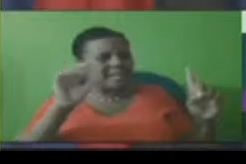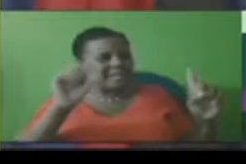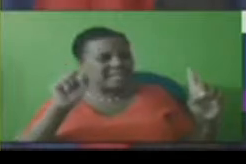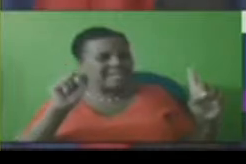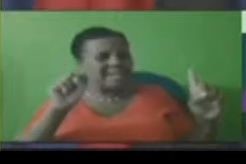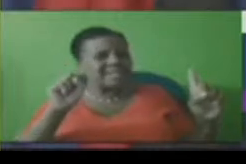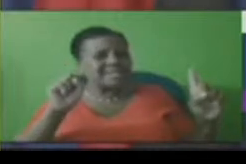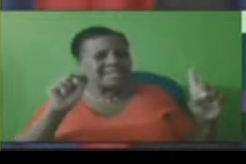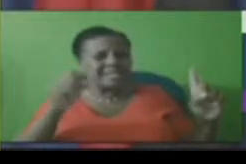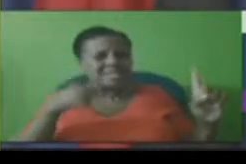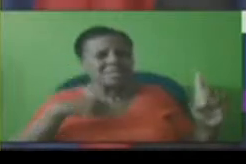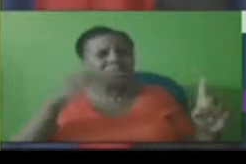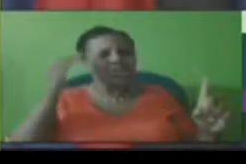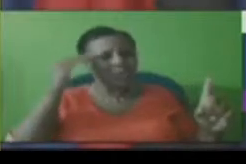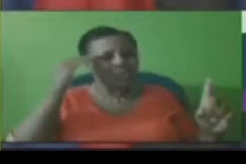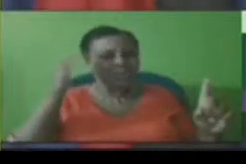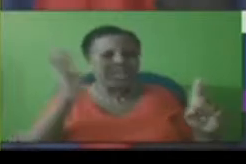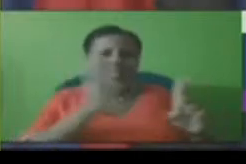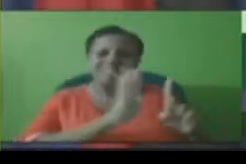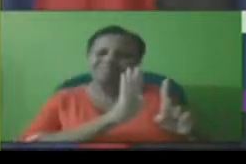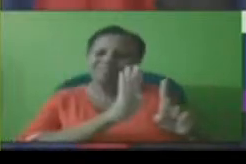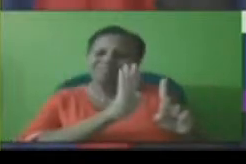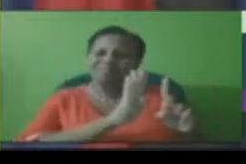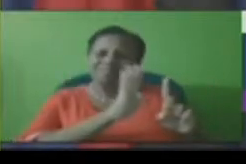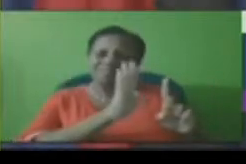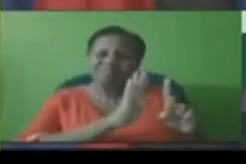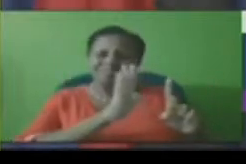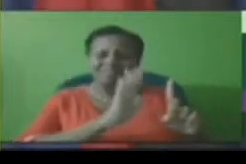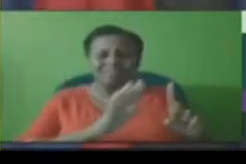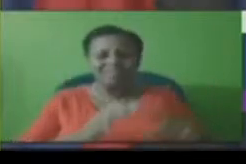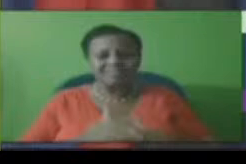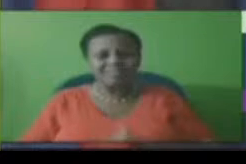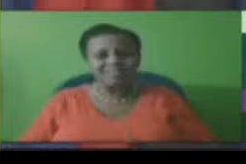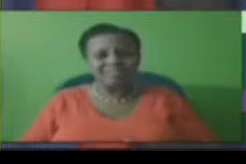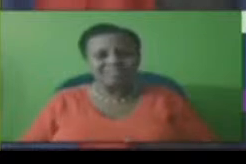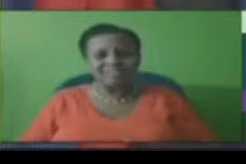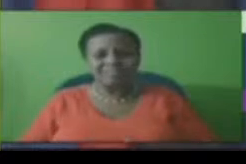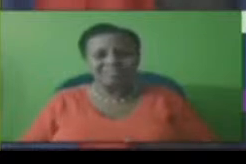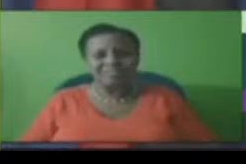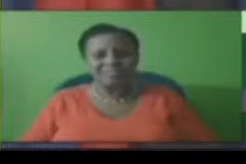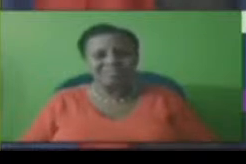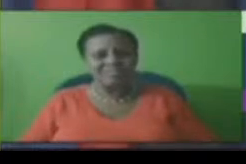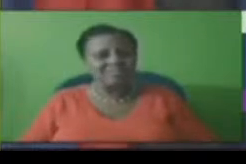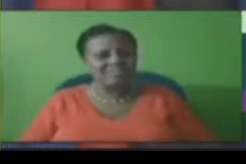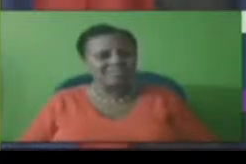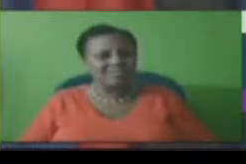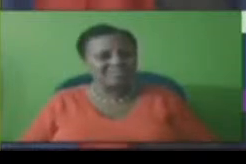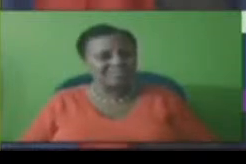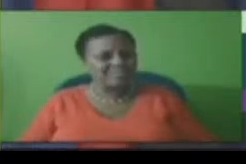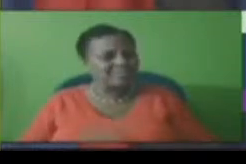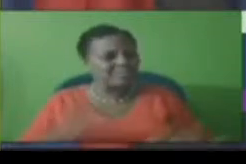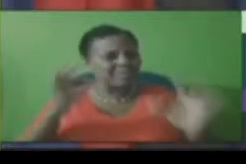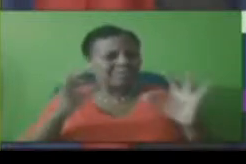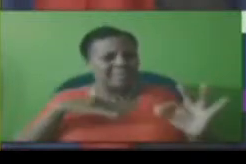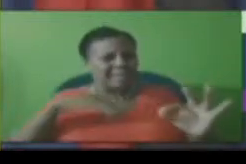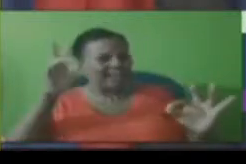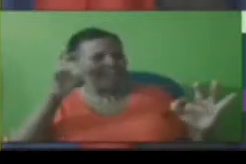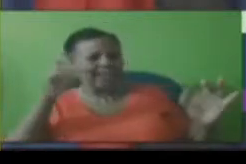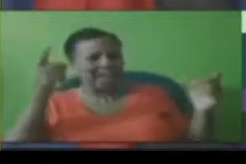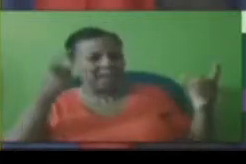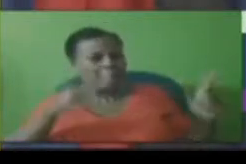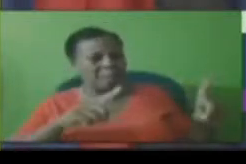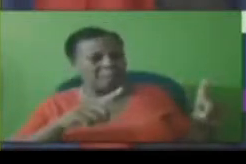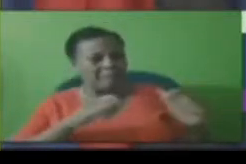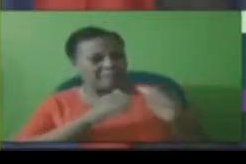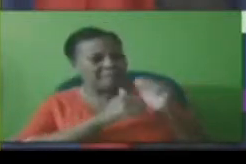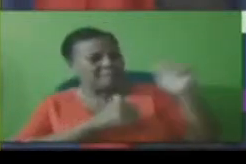on the other side of the world or somebody you don't know. But to somebody who you sat next to, across the table, on a table,